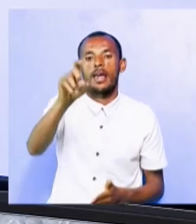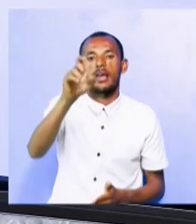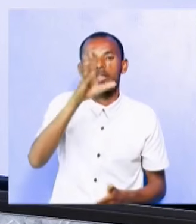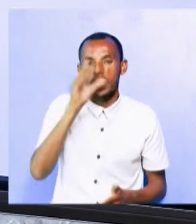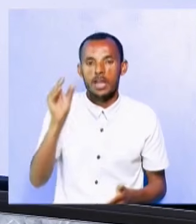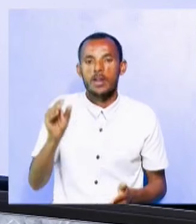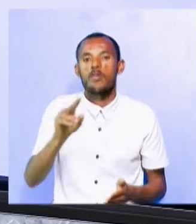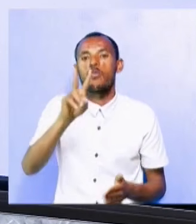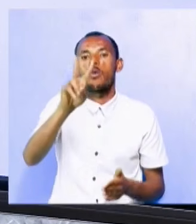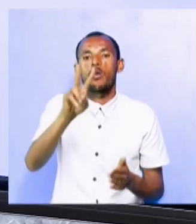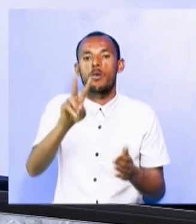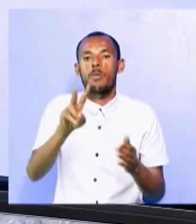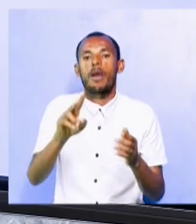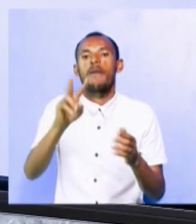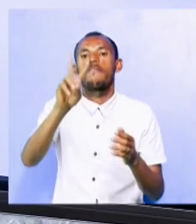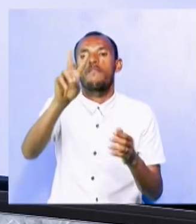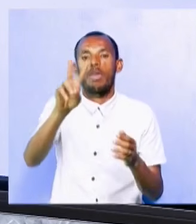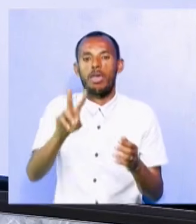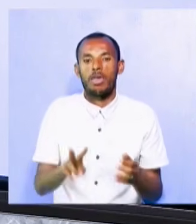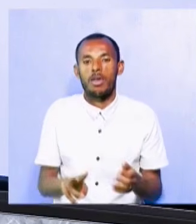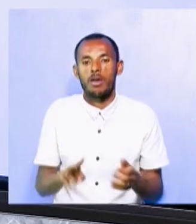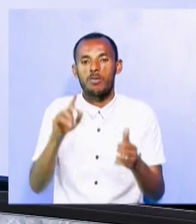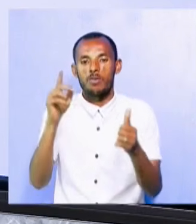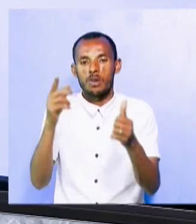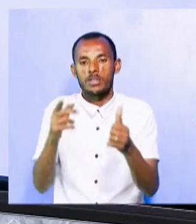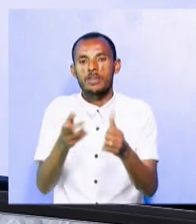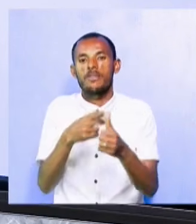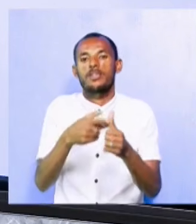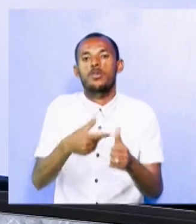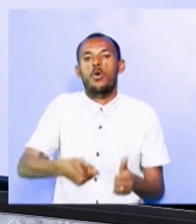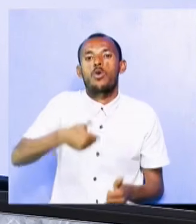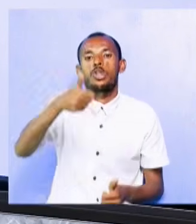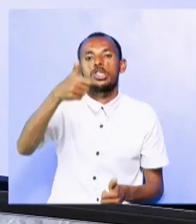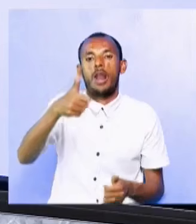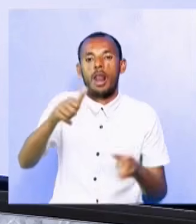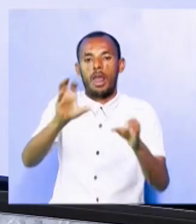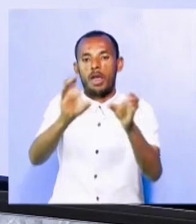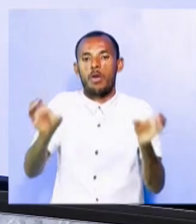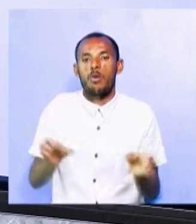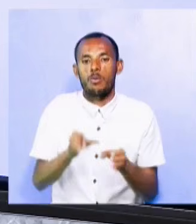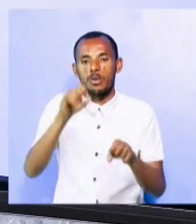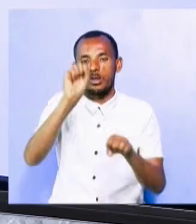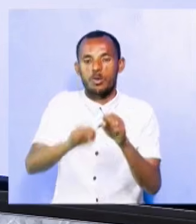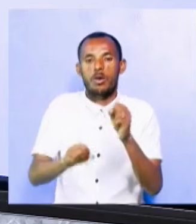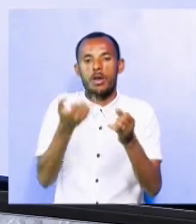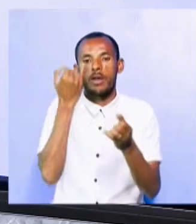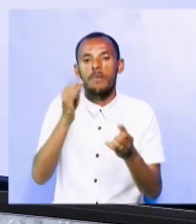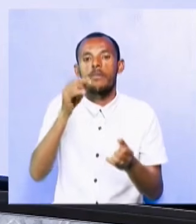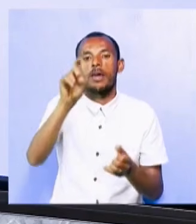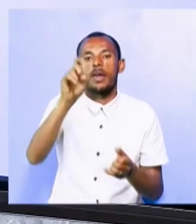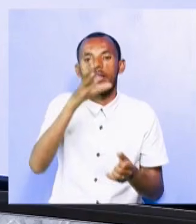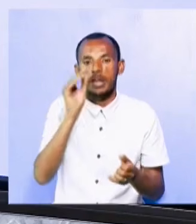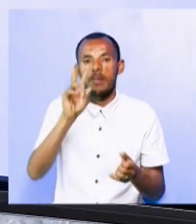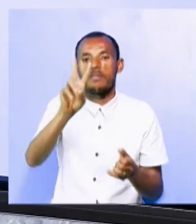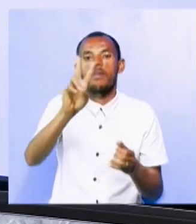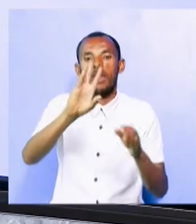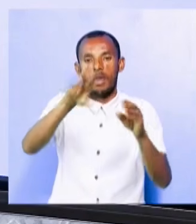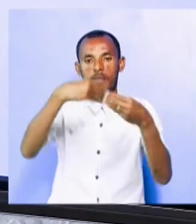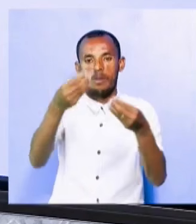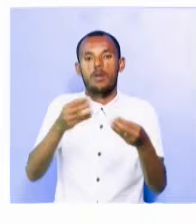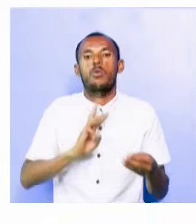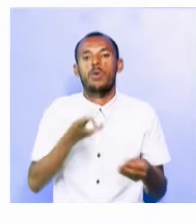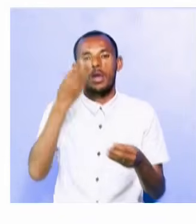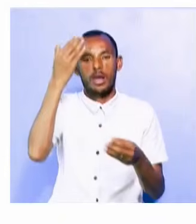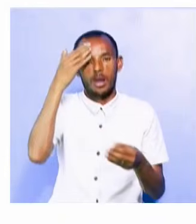the volume by capital V for the original cube. So if X and V are given, we